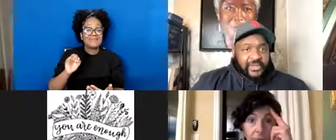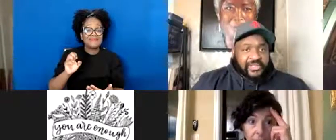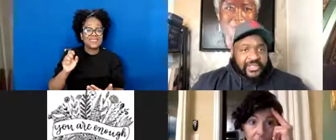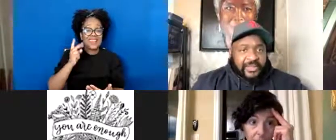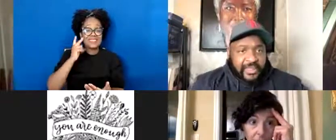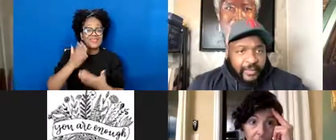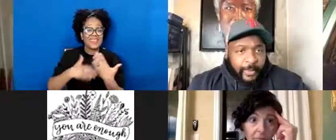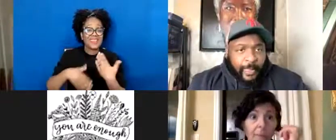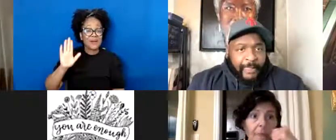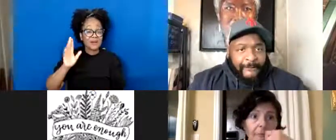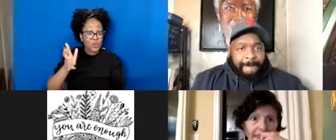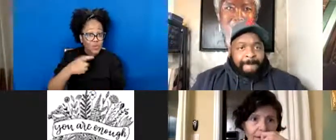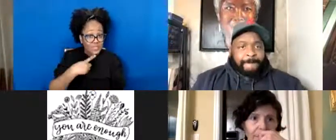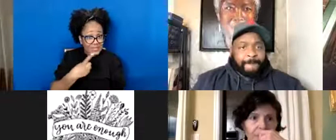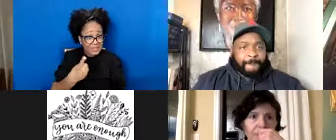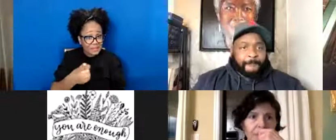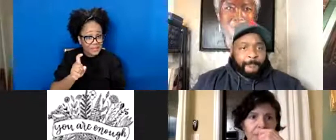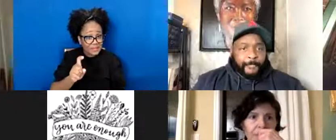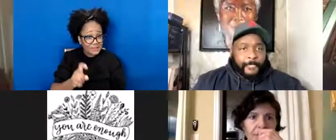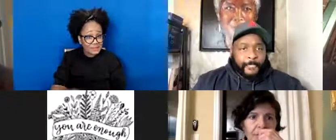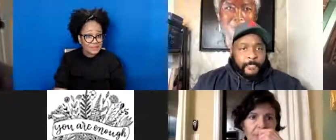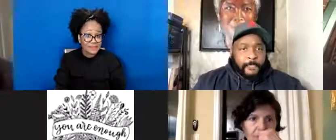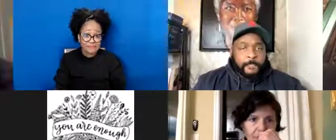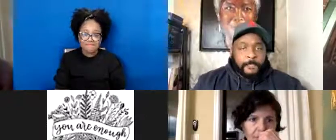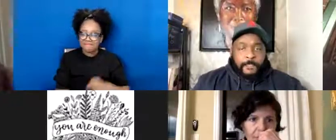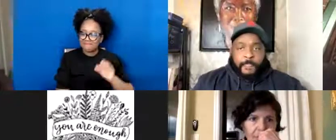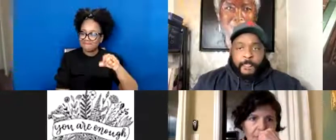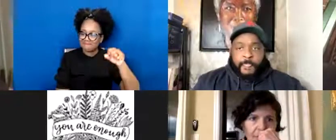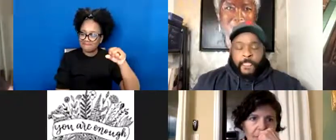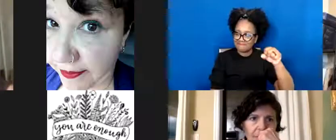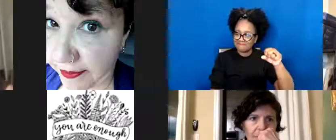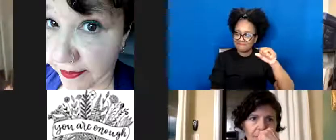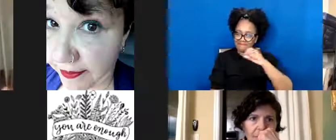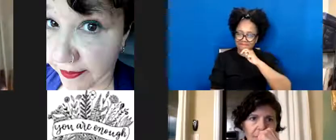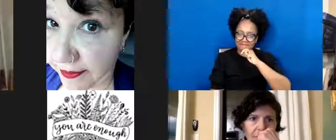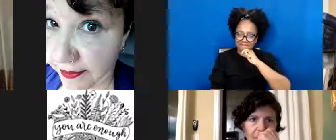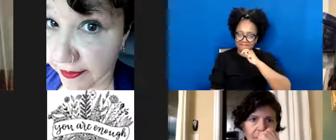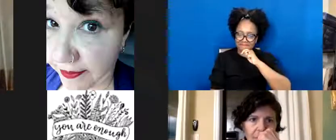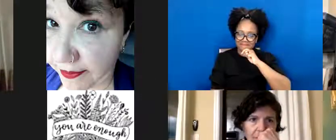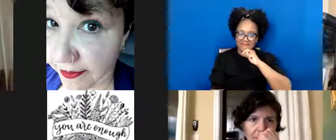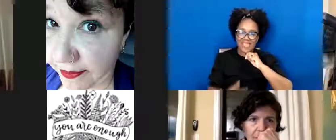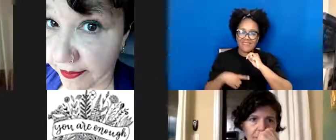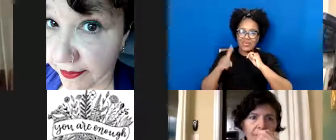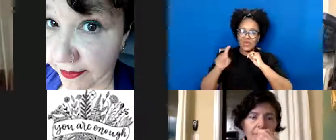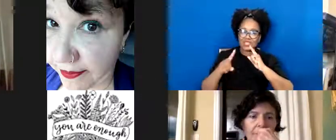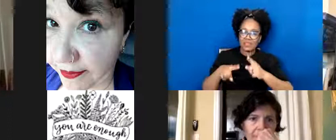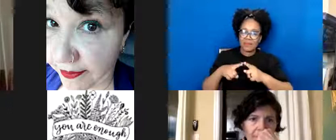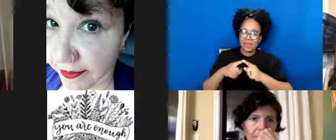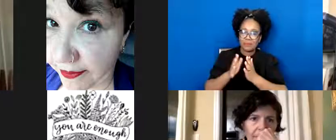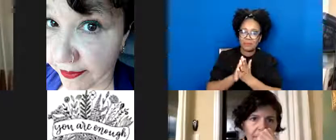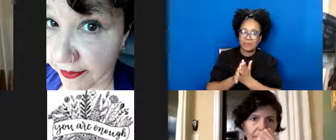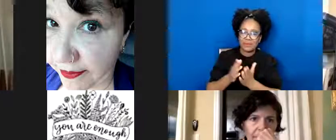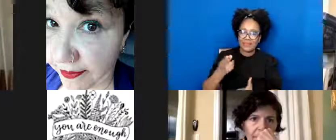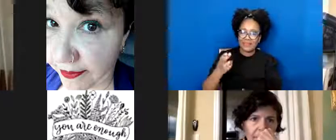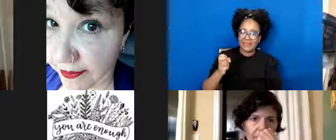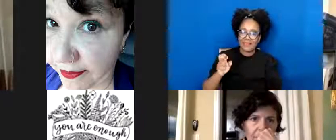up. Do you wanna say something? Yeah, I have a question, and it's about Heavy in particular. Because it was the